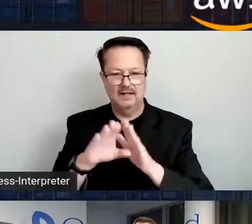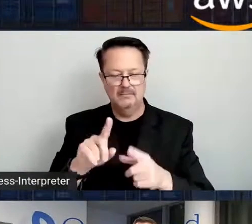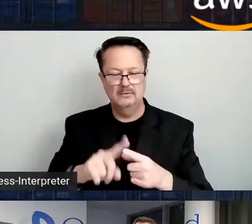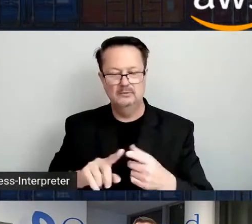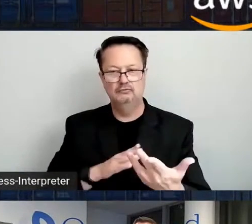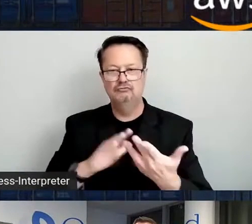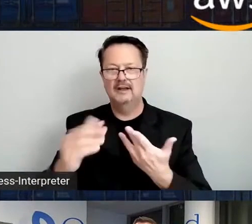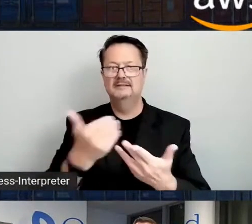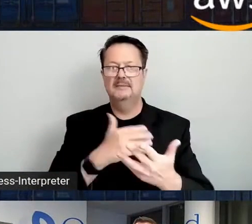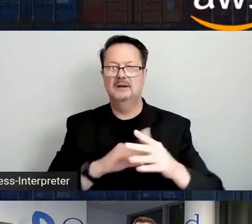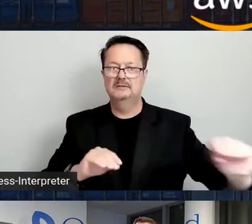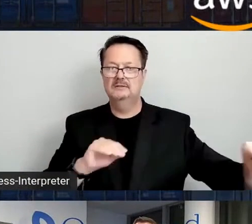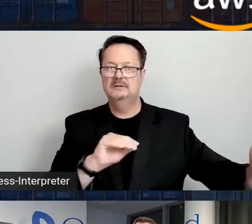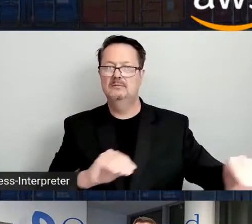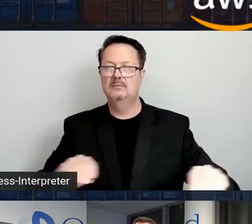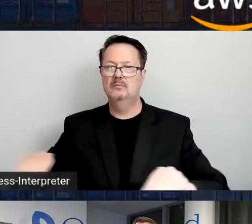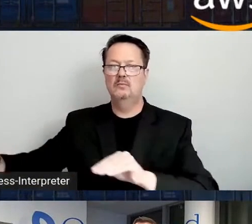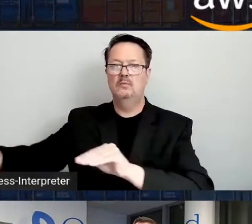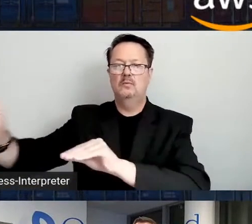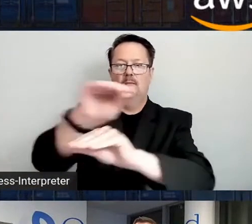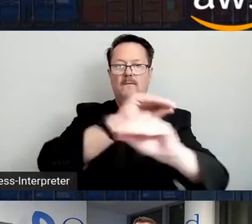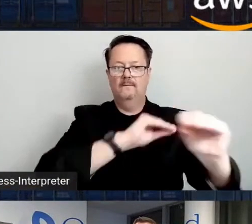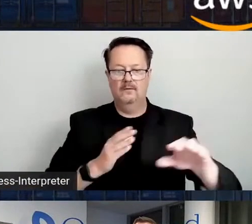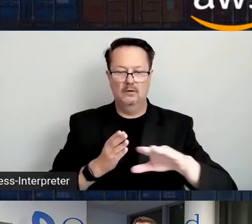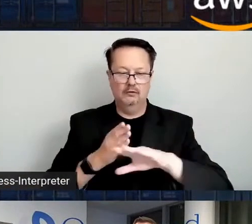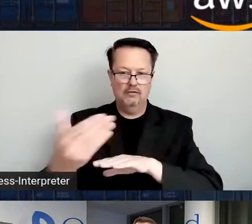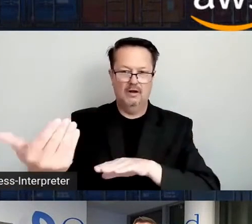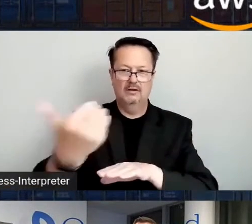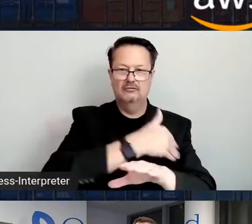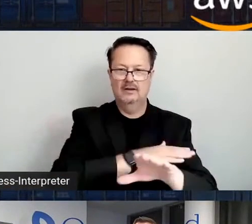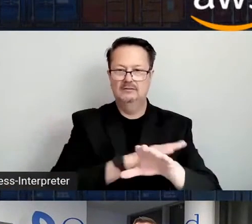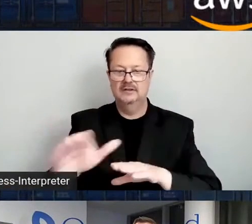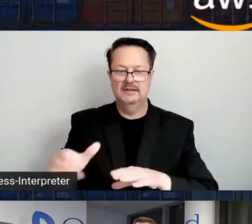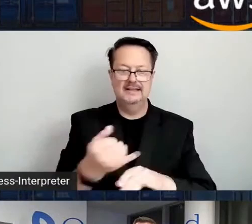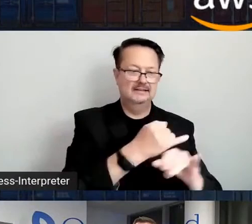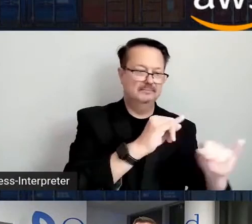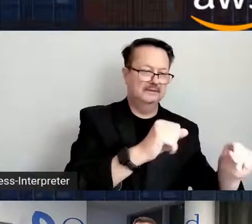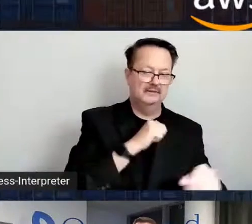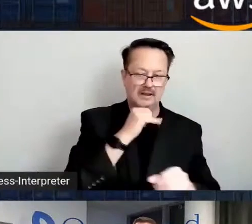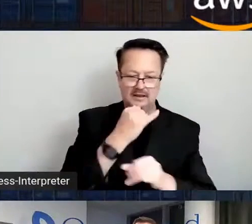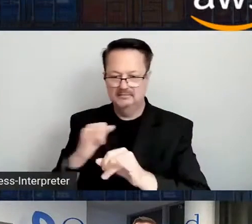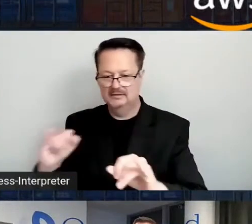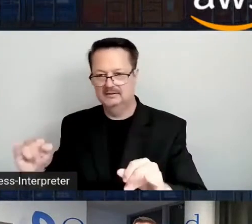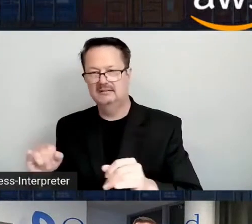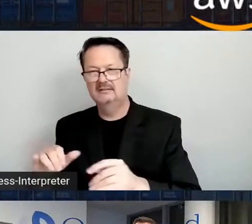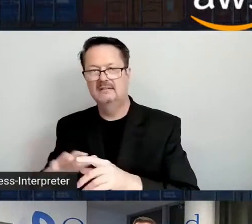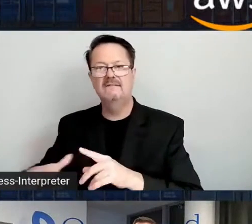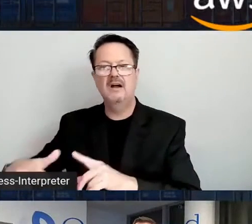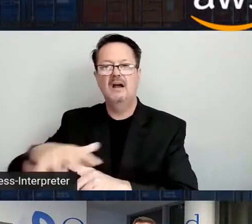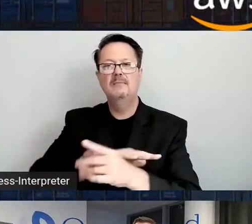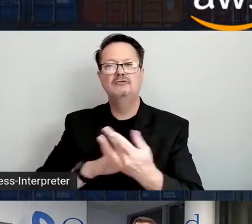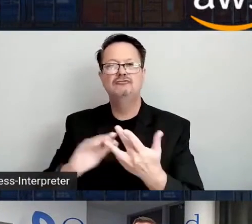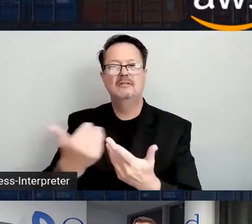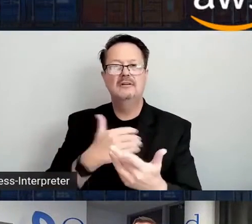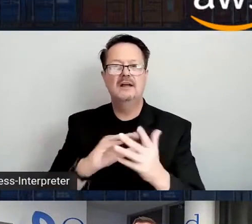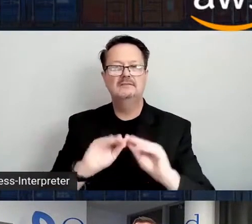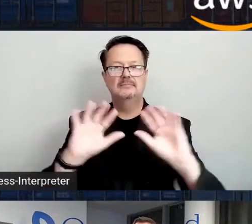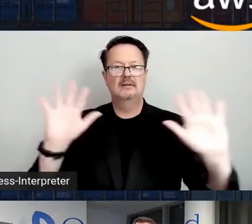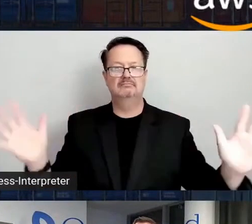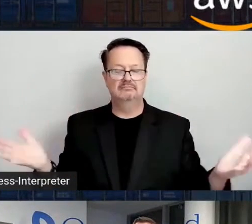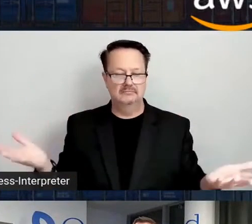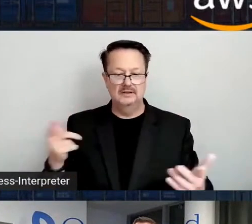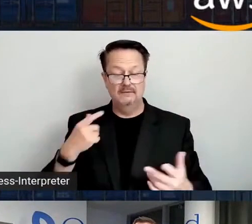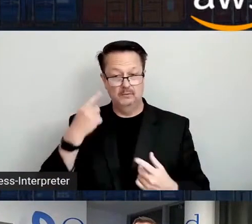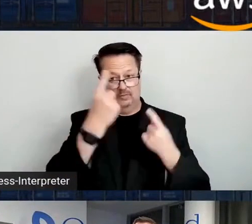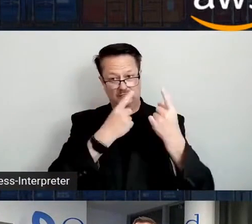move across stages and across sovereign and not sovereign environments transparently. Because if you think about